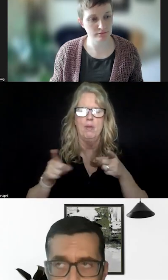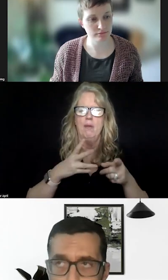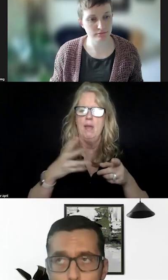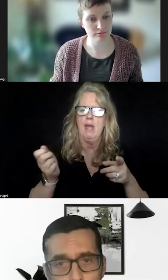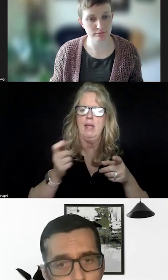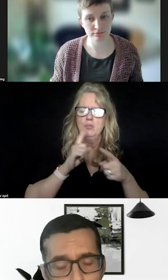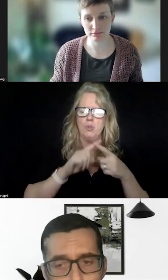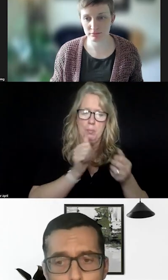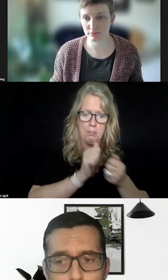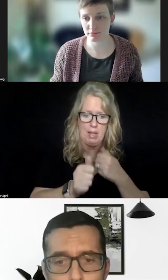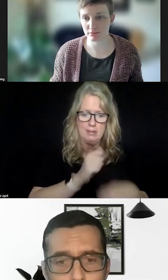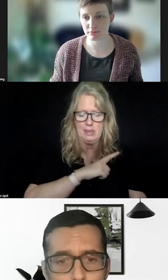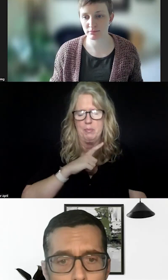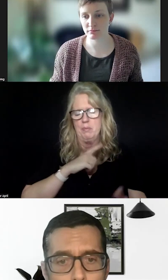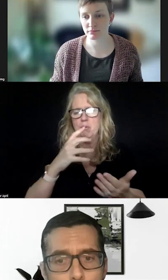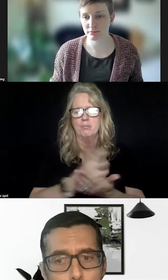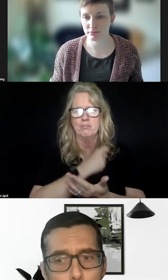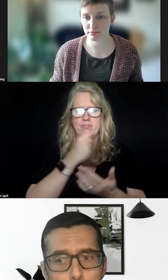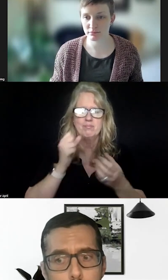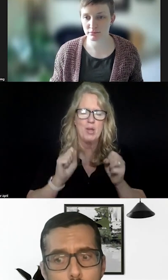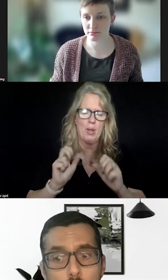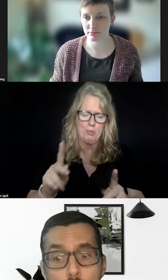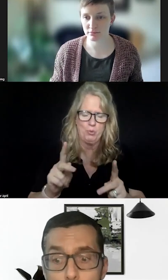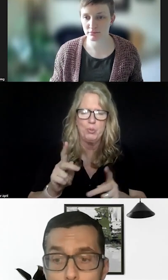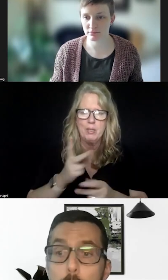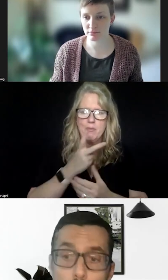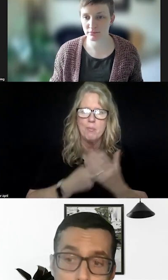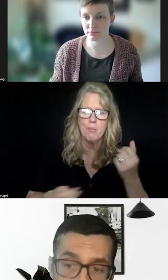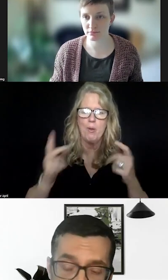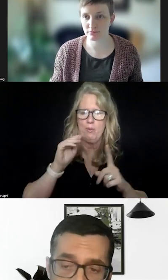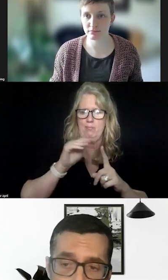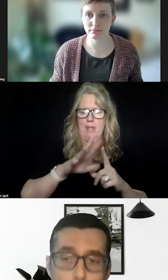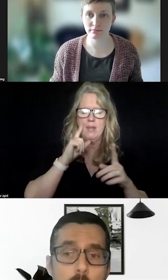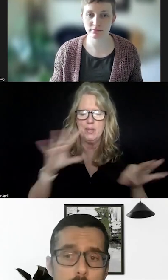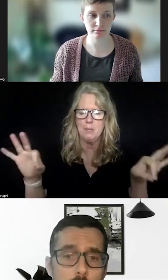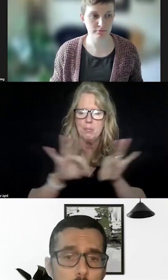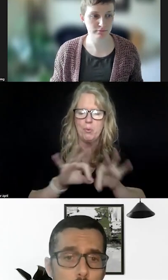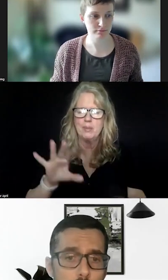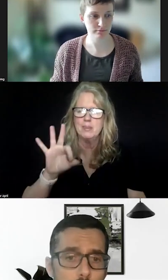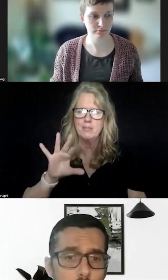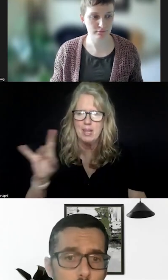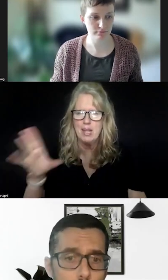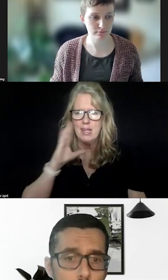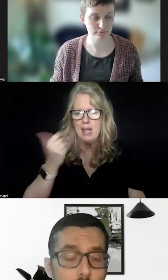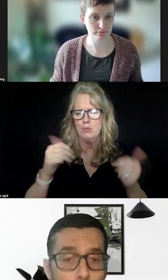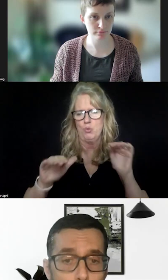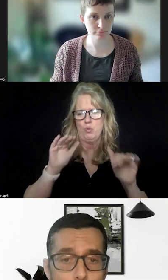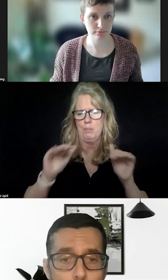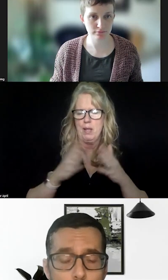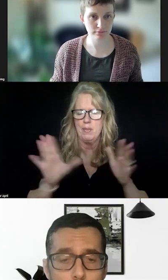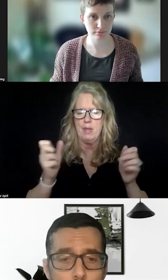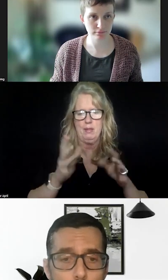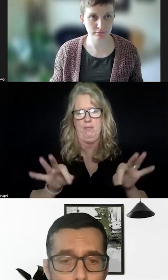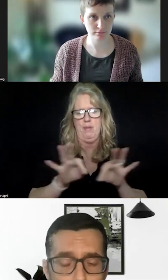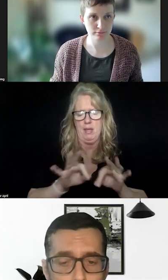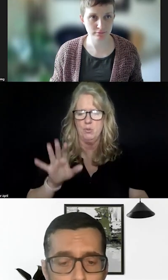the legislation was just another opportunity to both highlight the importance of 988, remind the public of the value the